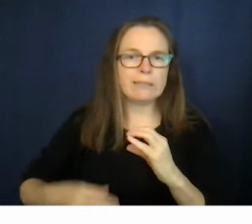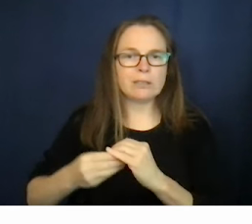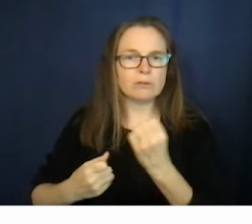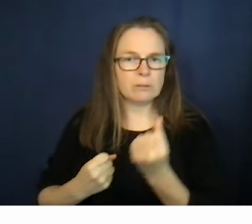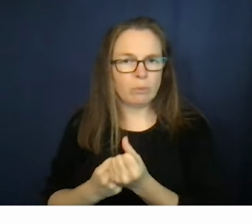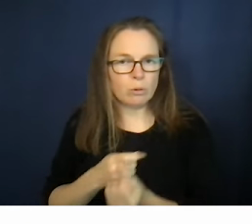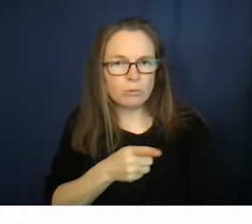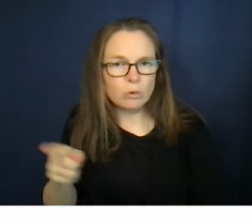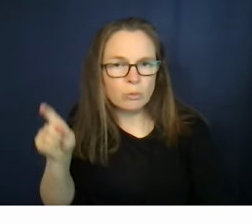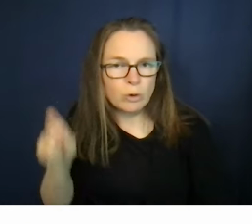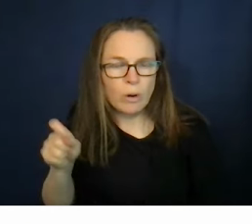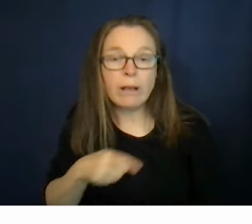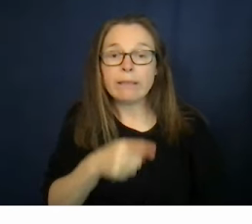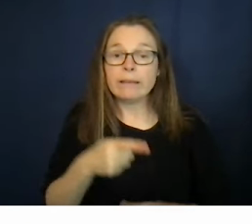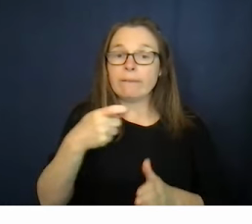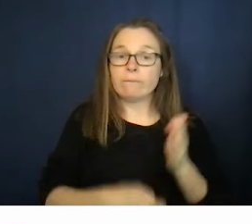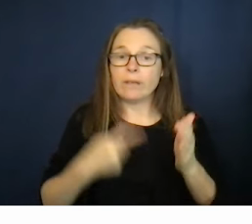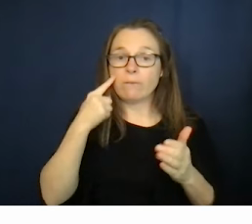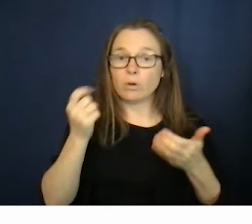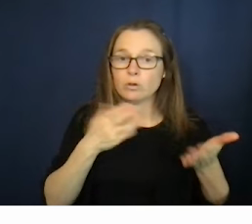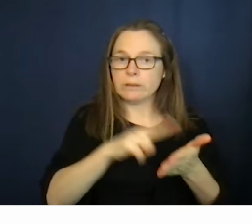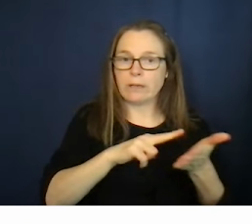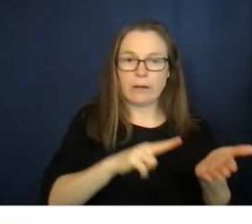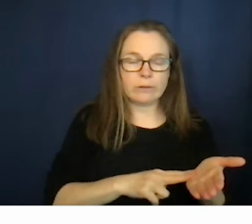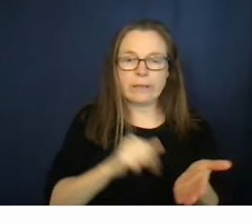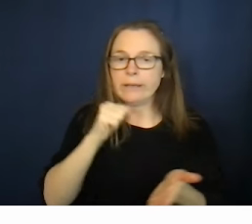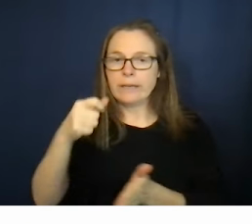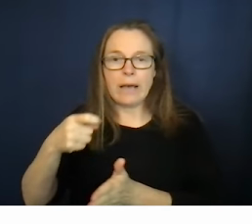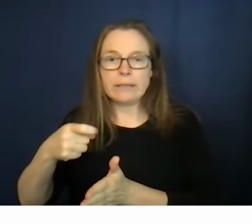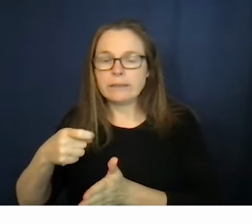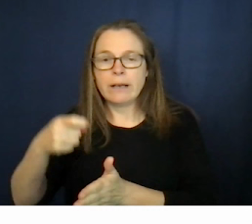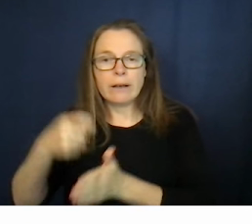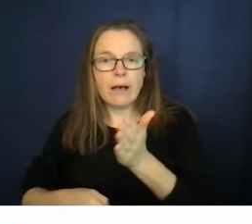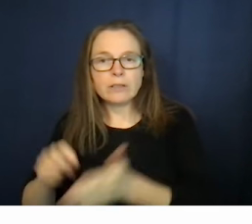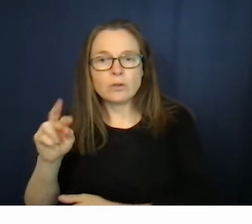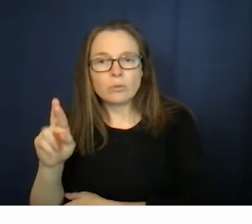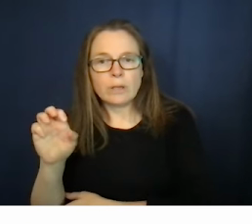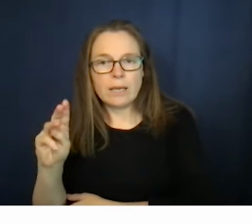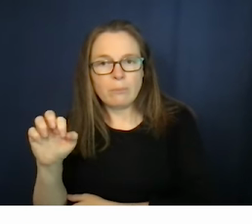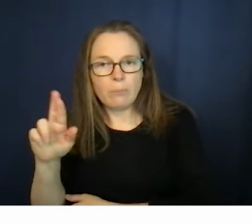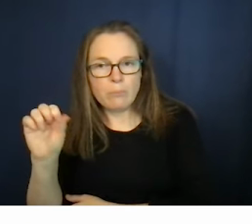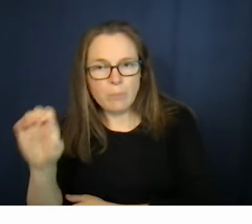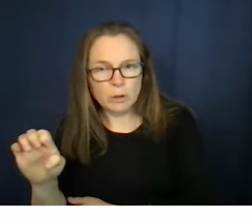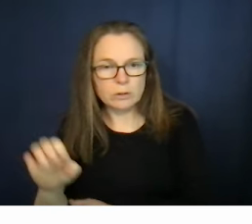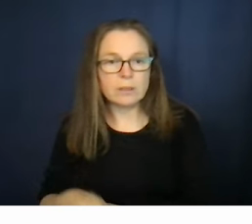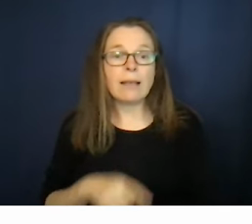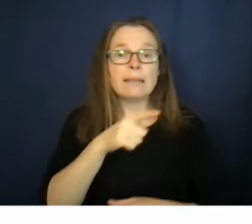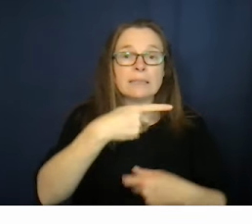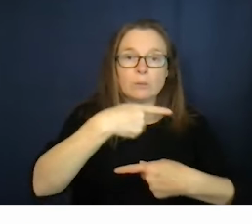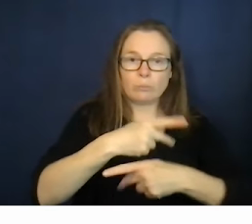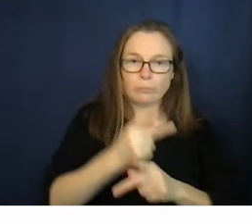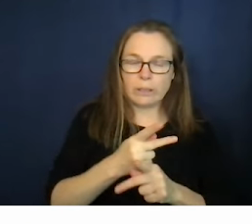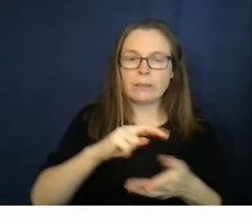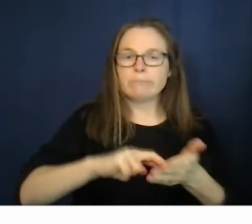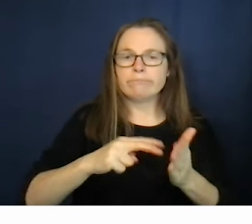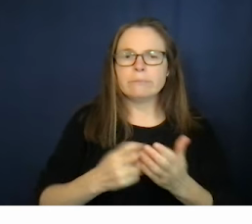These are fee-for-service contracts, not cost reimbursement contracts. Productivity means how much of the work being